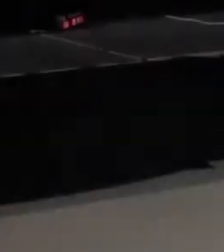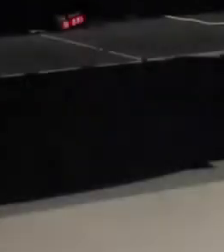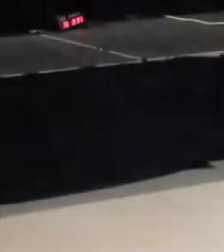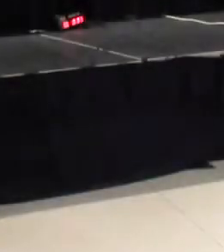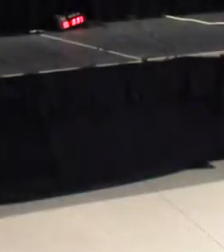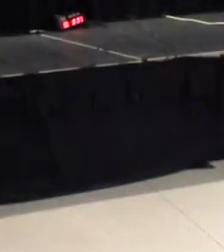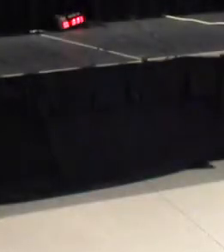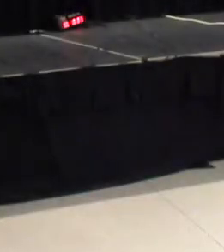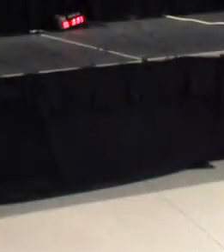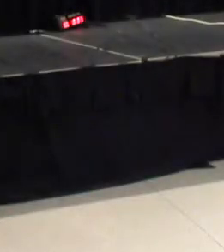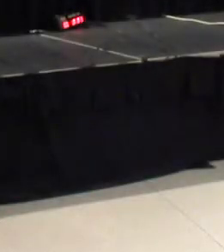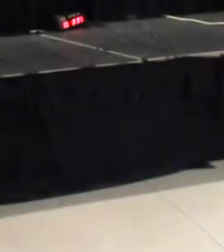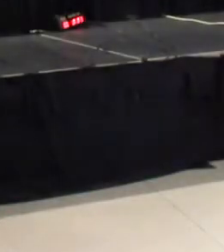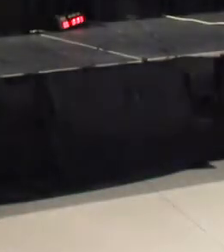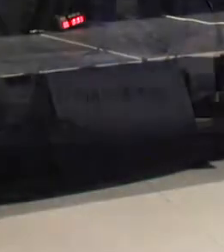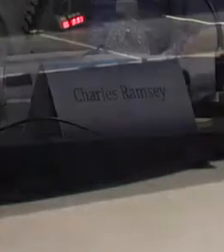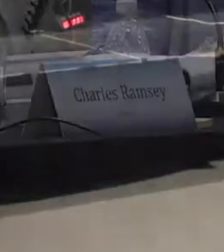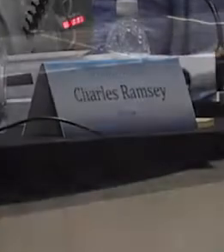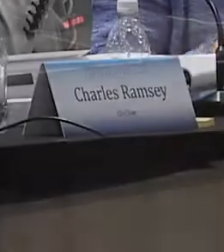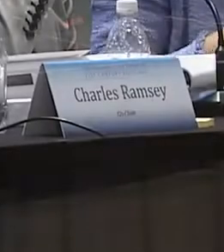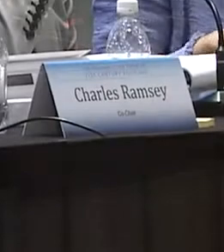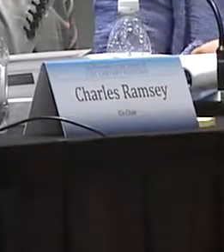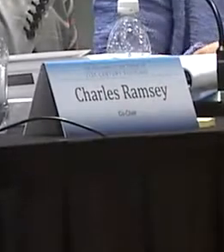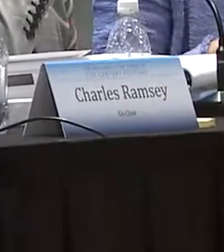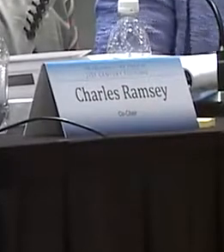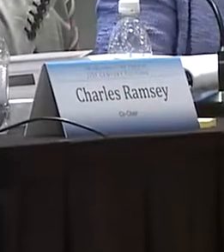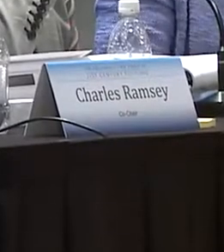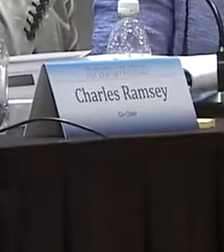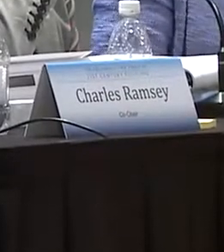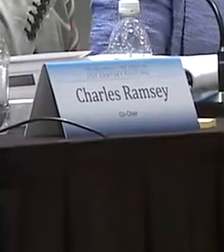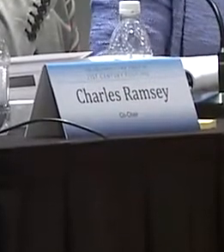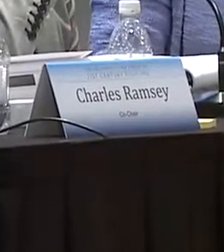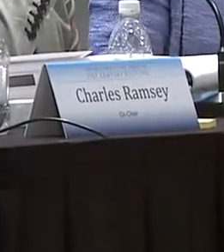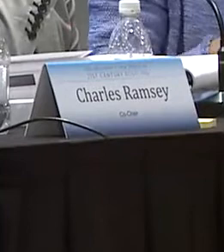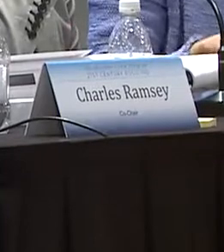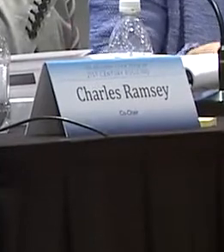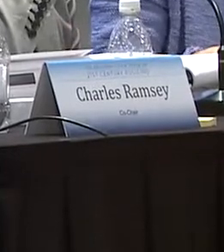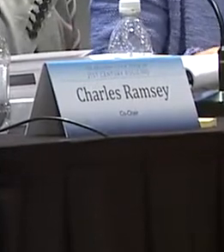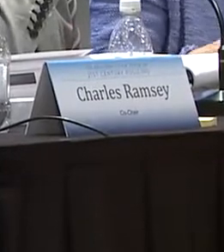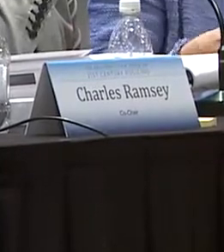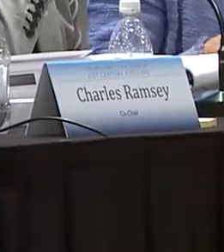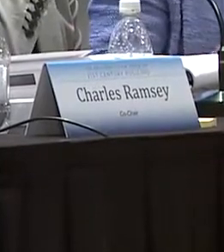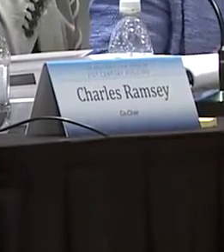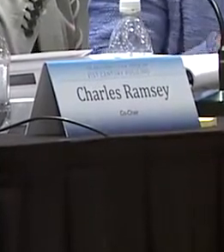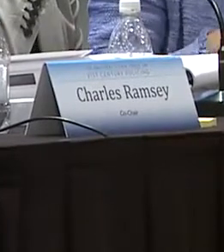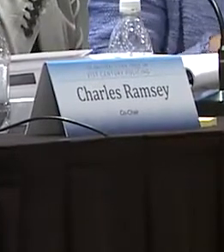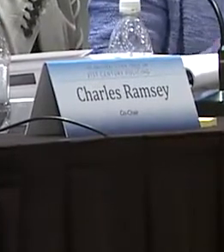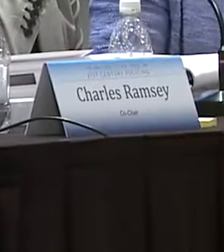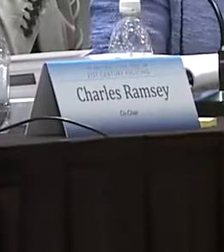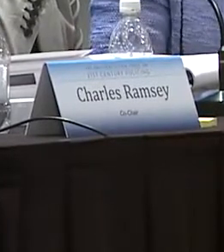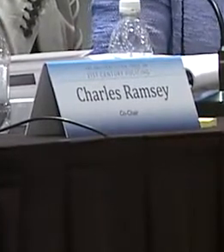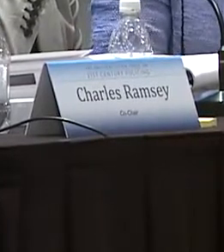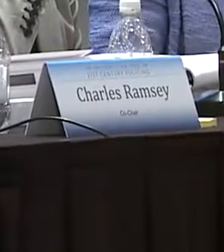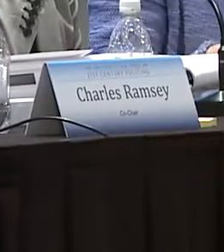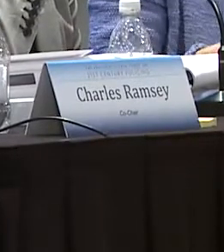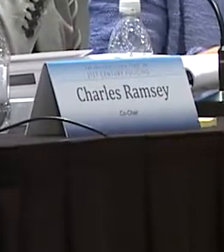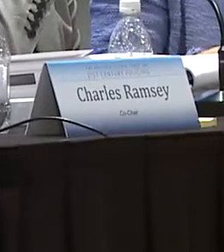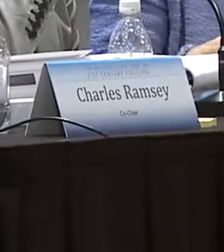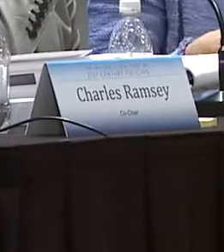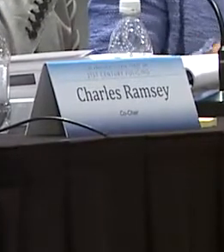social media, community digital engagement, and collaboration. And once again, we have a panel